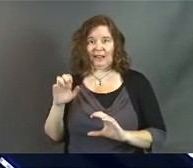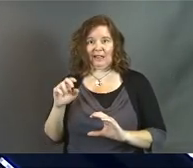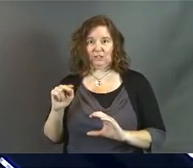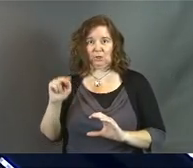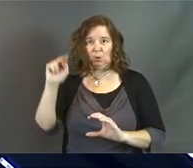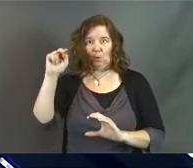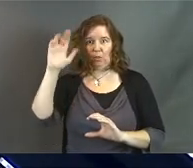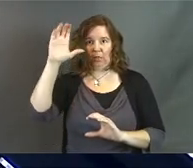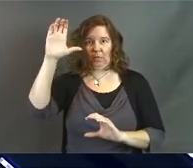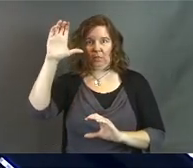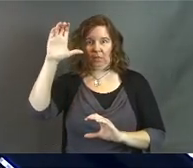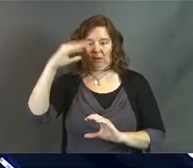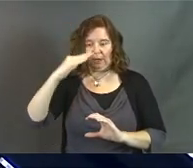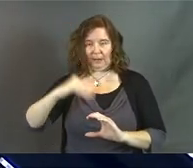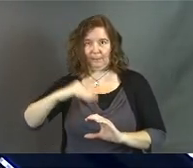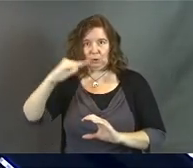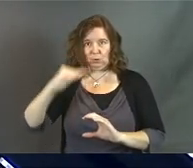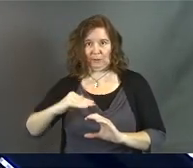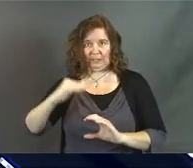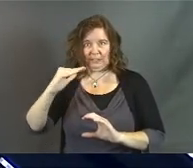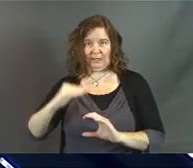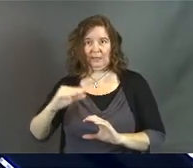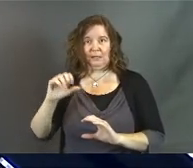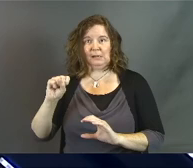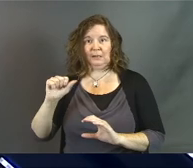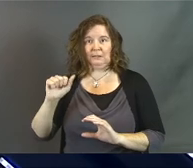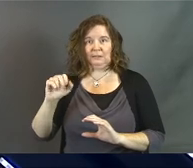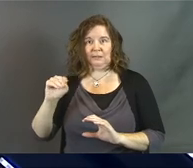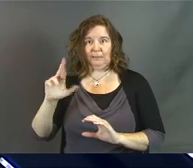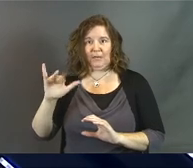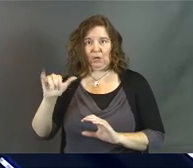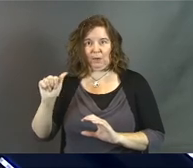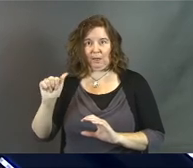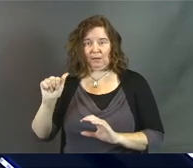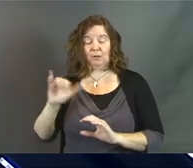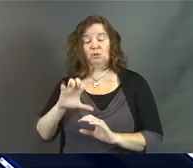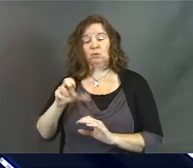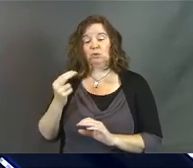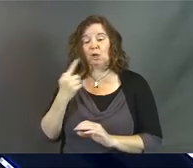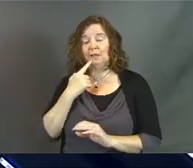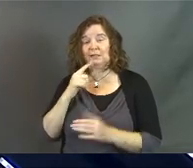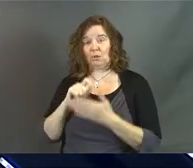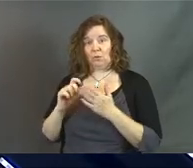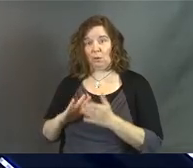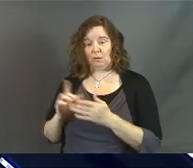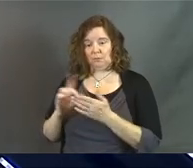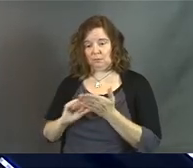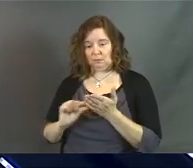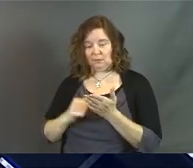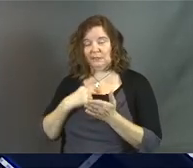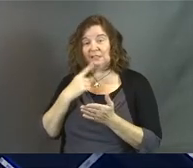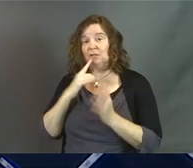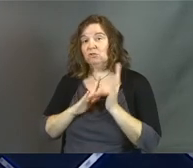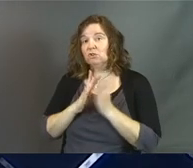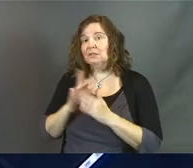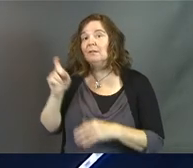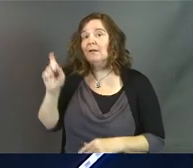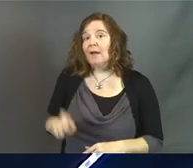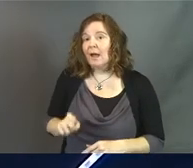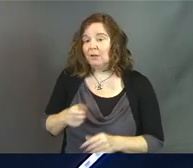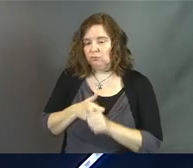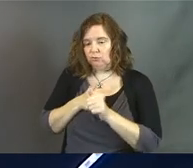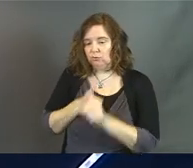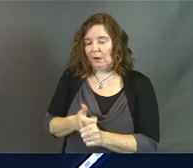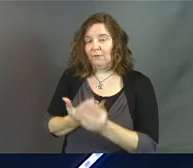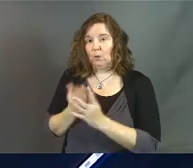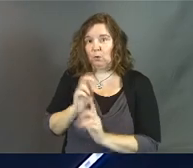in between is Samaria. So when John says, the writer of this gospel says, that Jesus had to